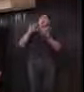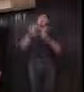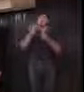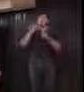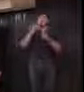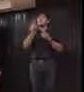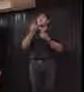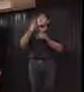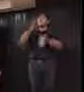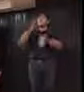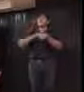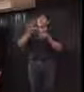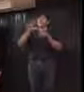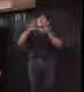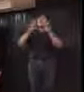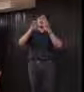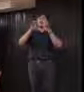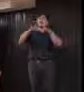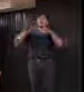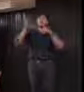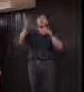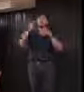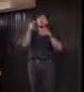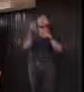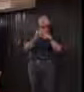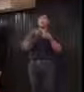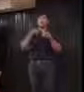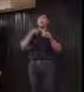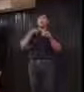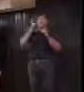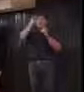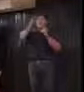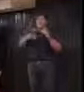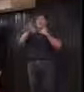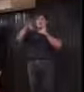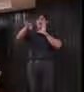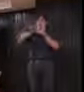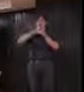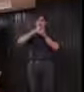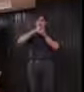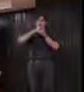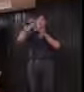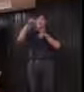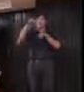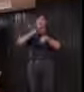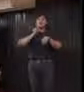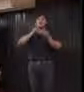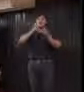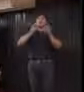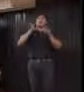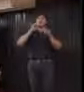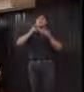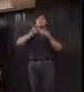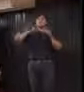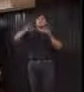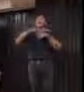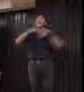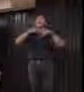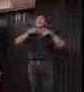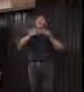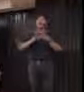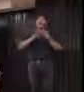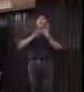that once the Constituent Assembly of Jammu and Kashmir decided to become part of India, if that was the will of the people that was represented by becoming